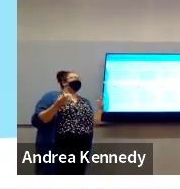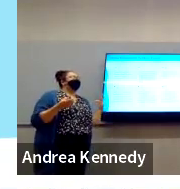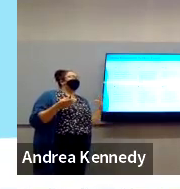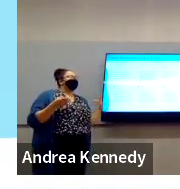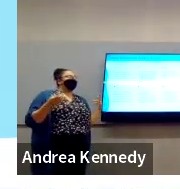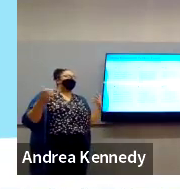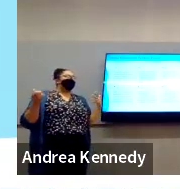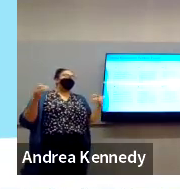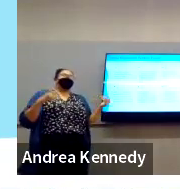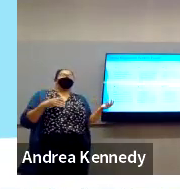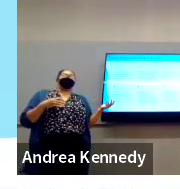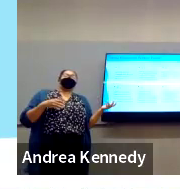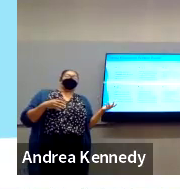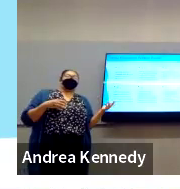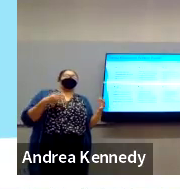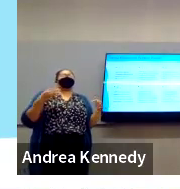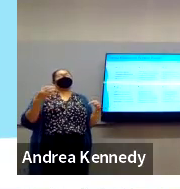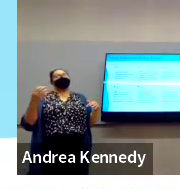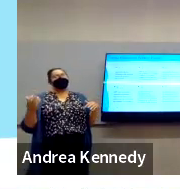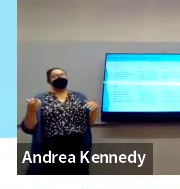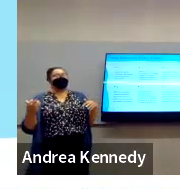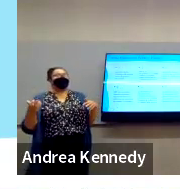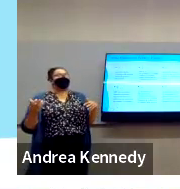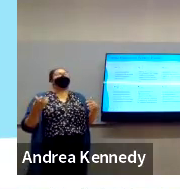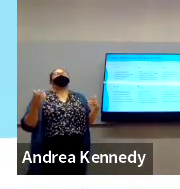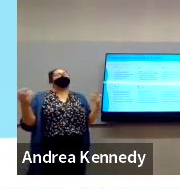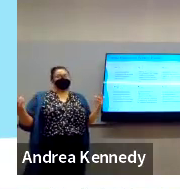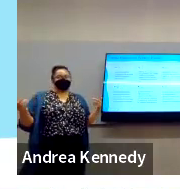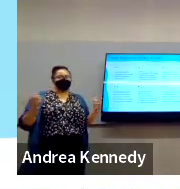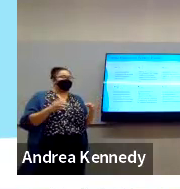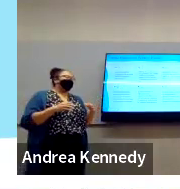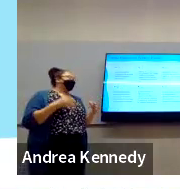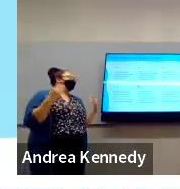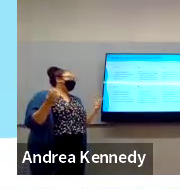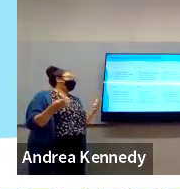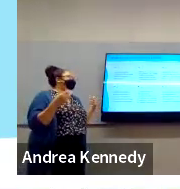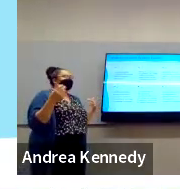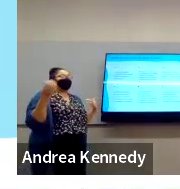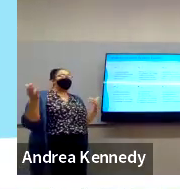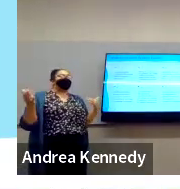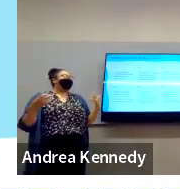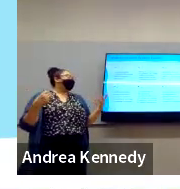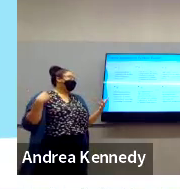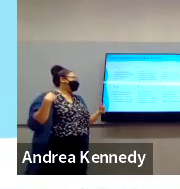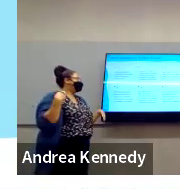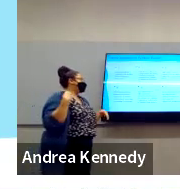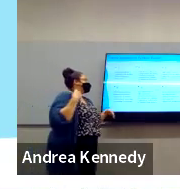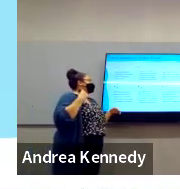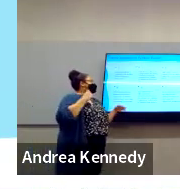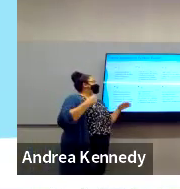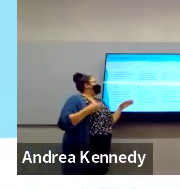necessary for us to get additional information if we need more evidence from either maybe a landlord or a